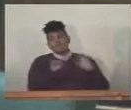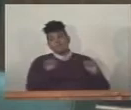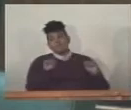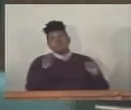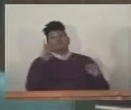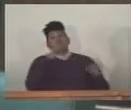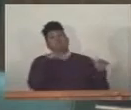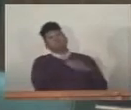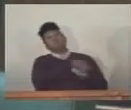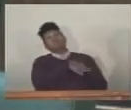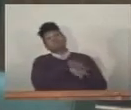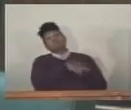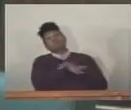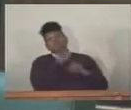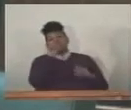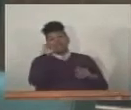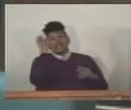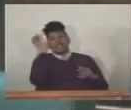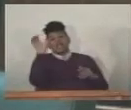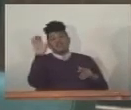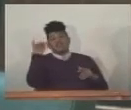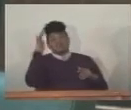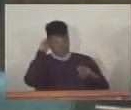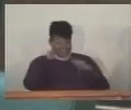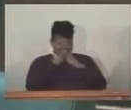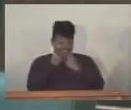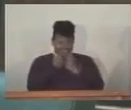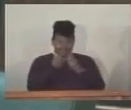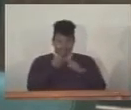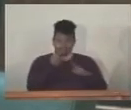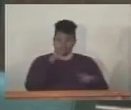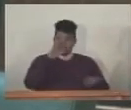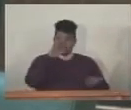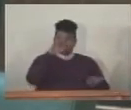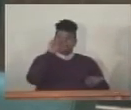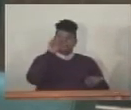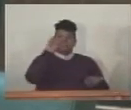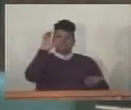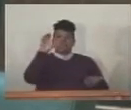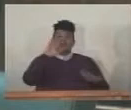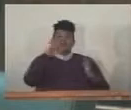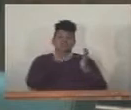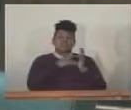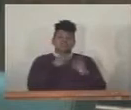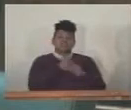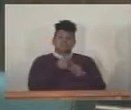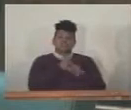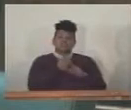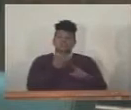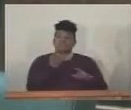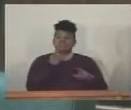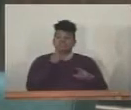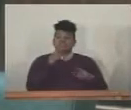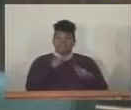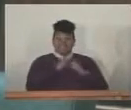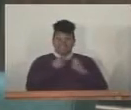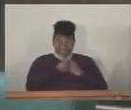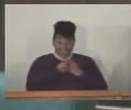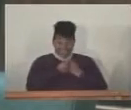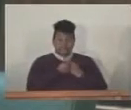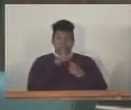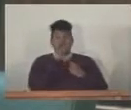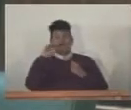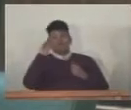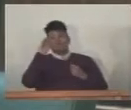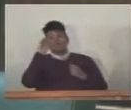be housed. As such, a joint team from CTOC Central, the Fugitive Apprehension Team, and